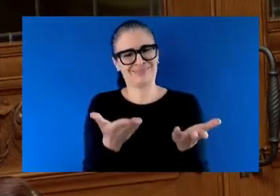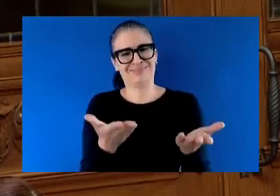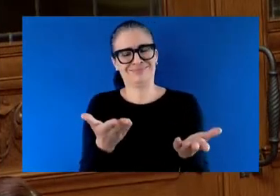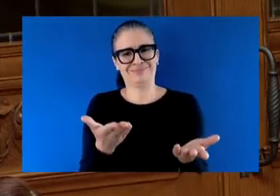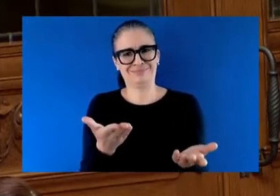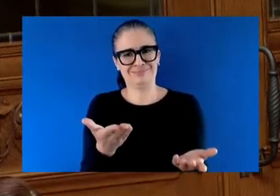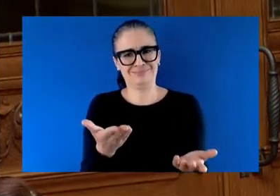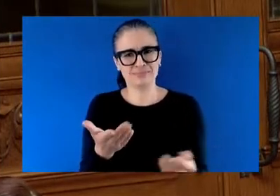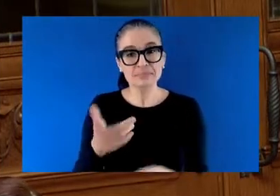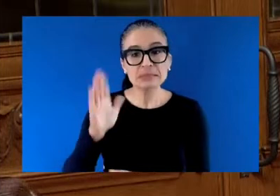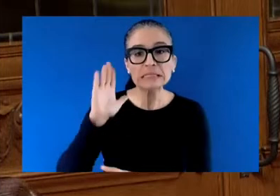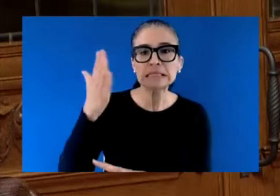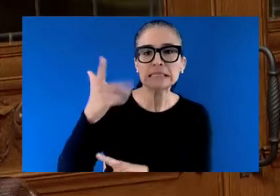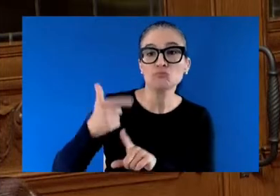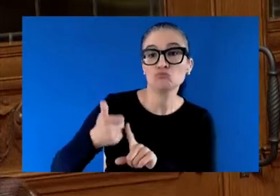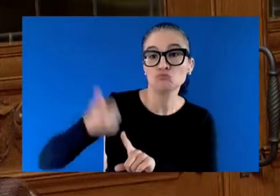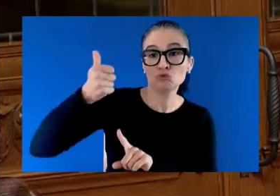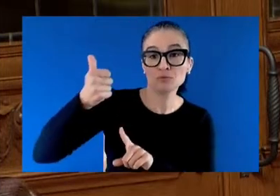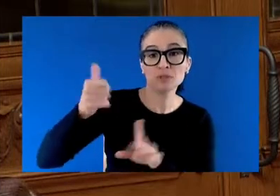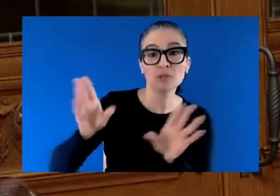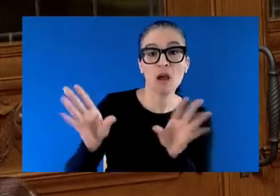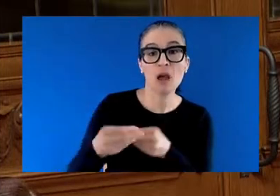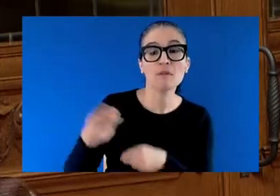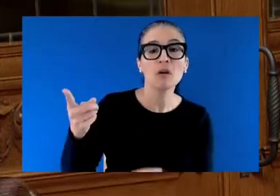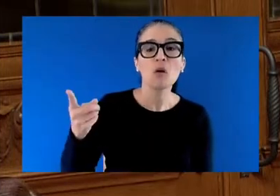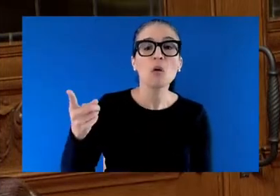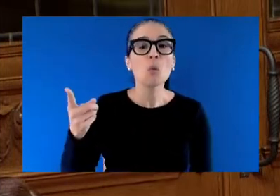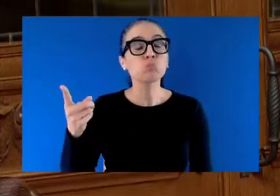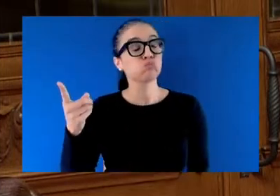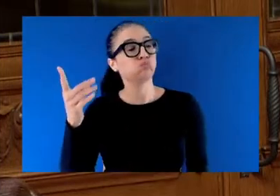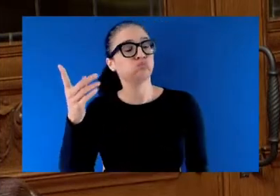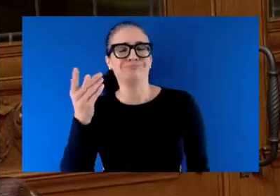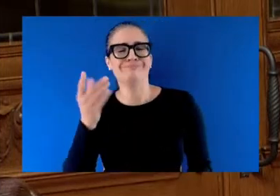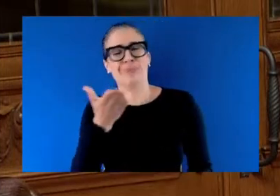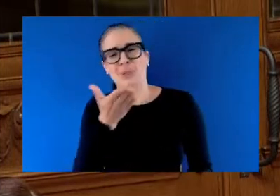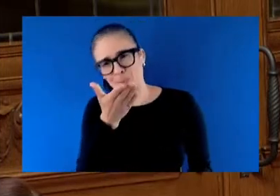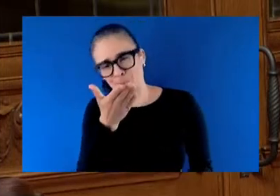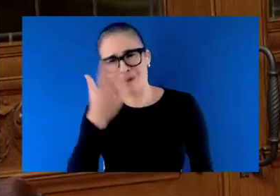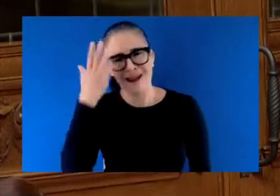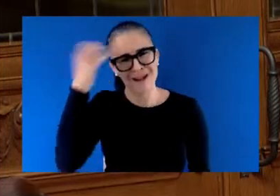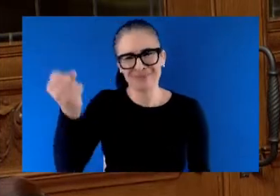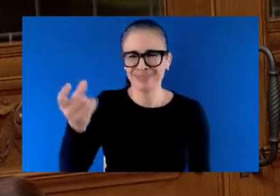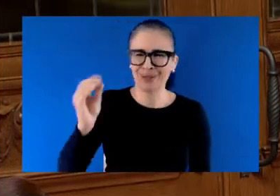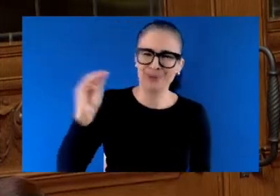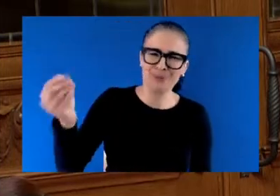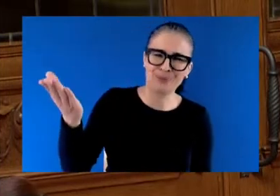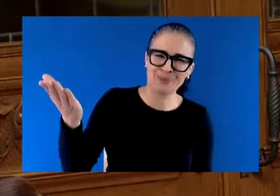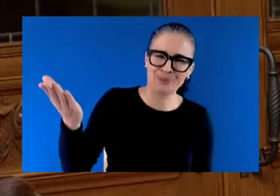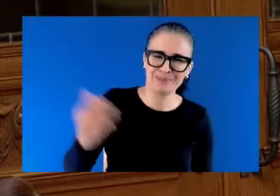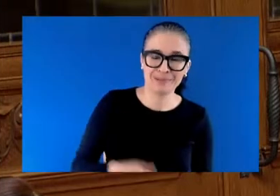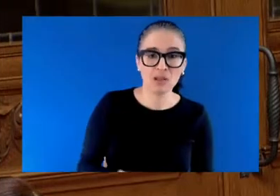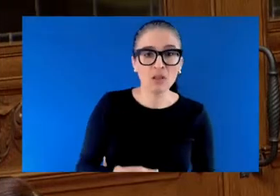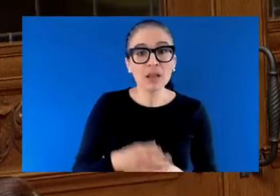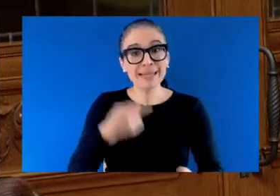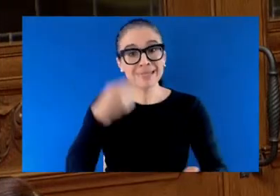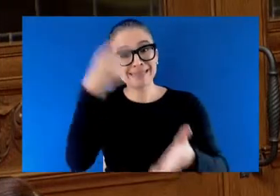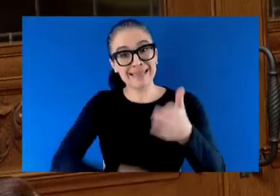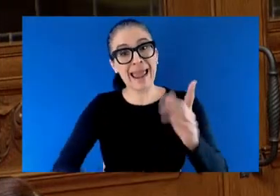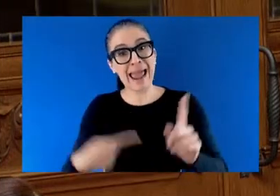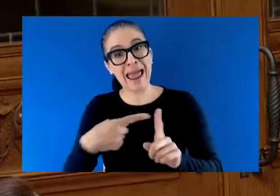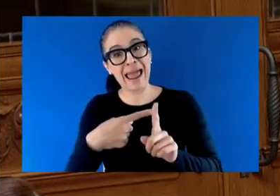poverty won't change the weather. Let me speak plainly, Mr. Speaker.